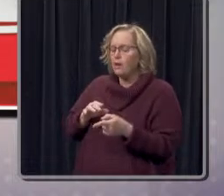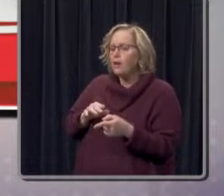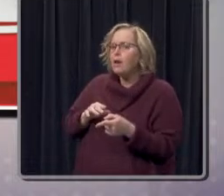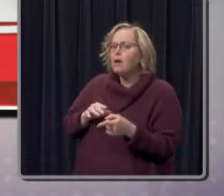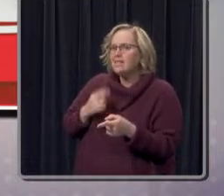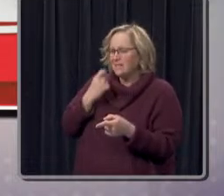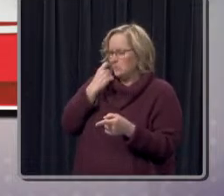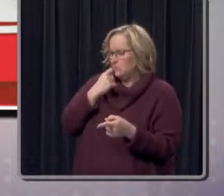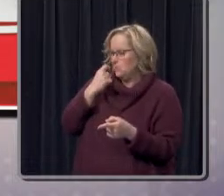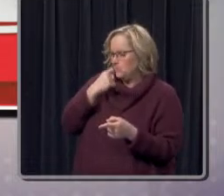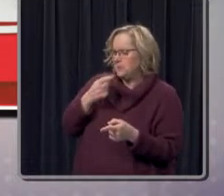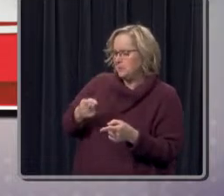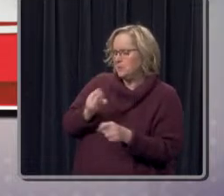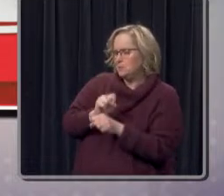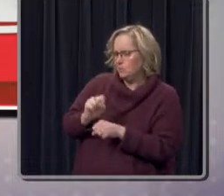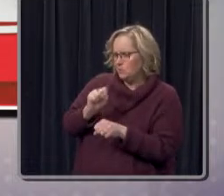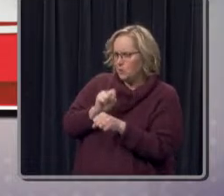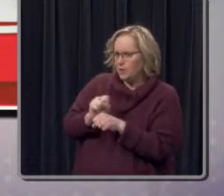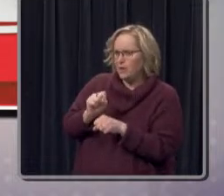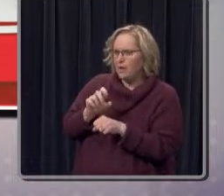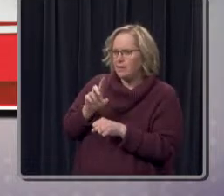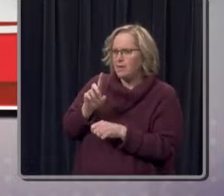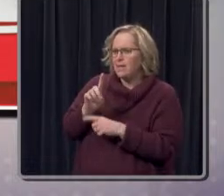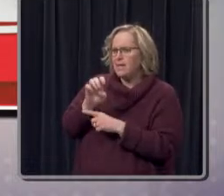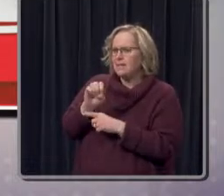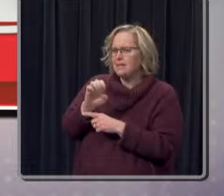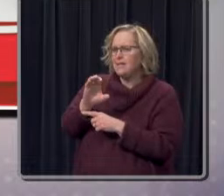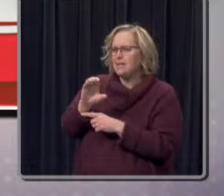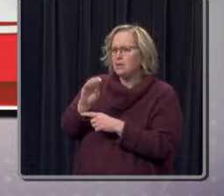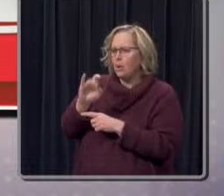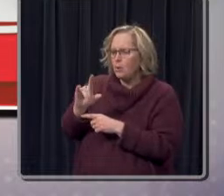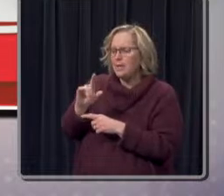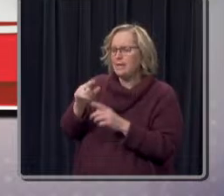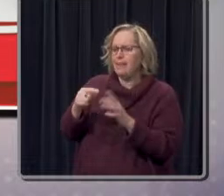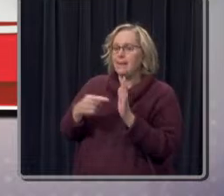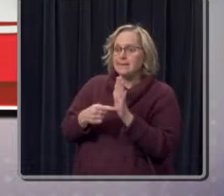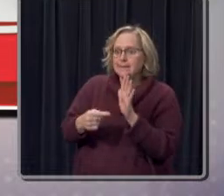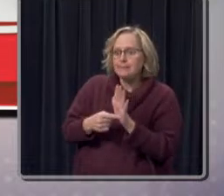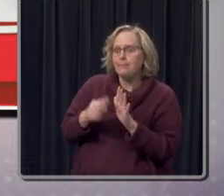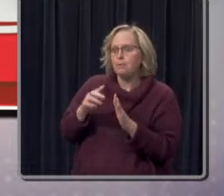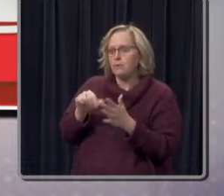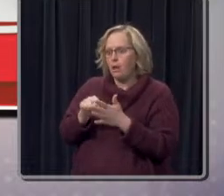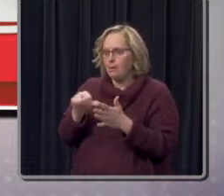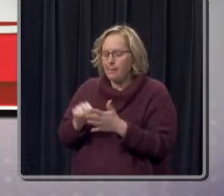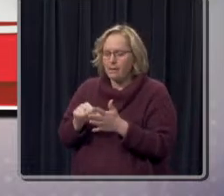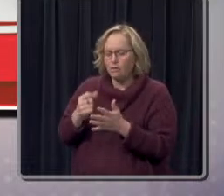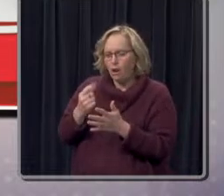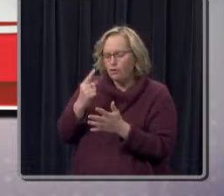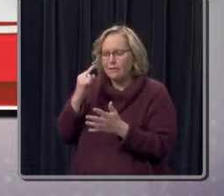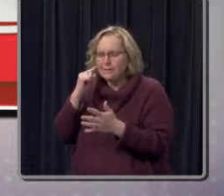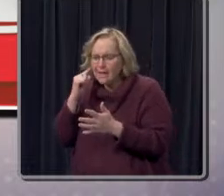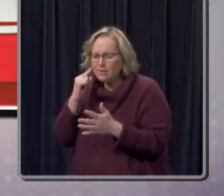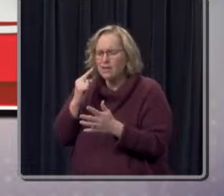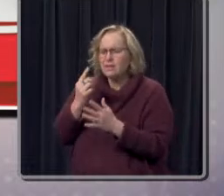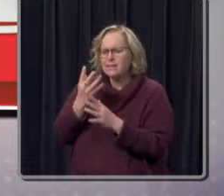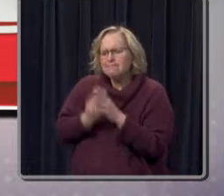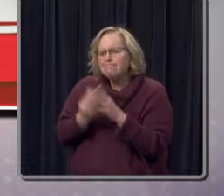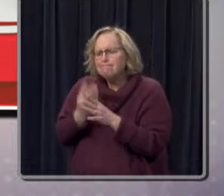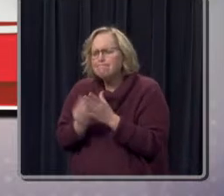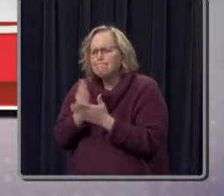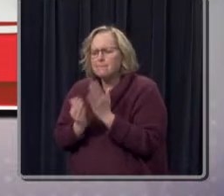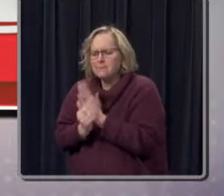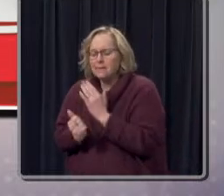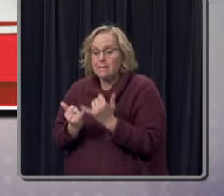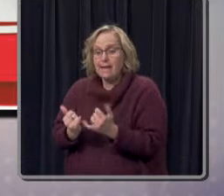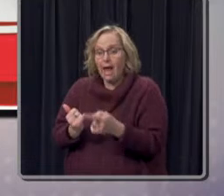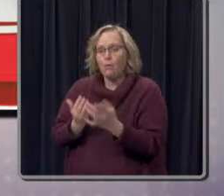not long ago was working on just decoding the symbols on the page and understanding the sounds that go with those symbols, had some missing skills there, and is now